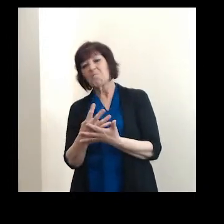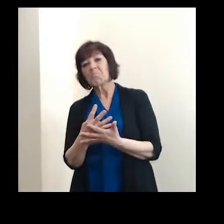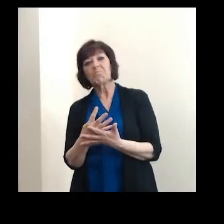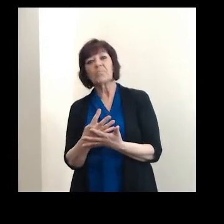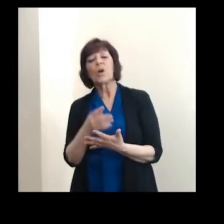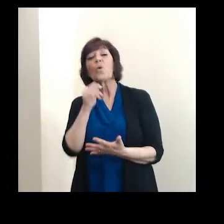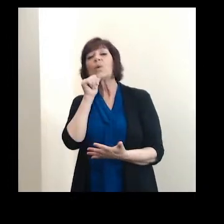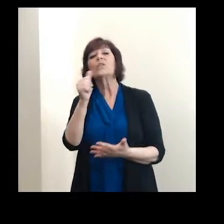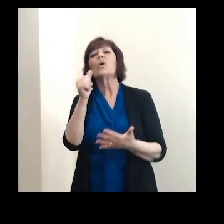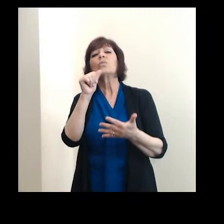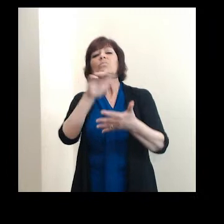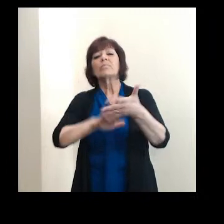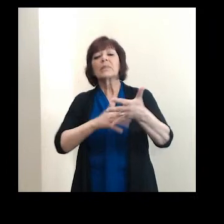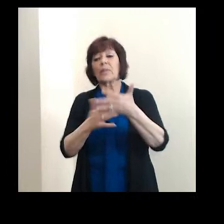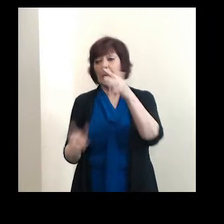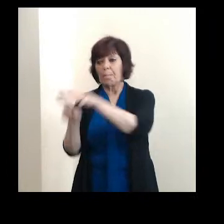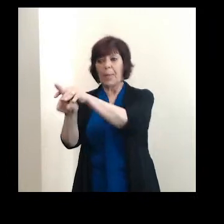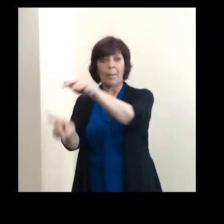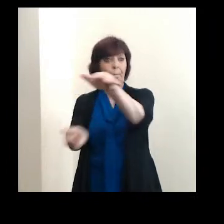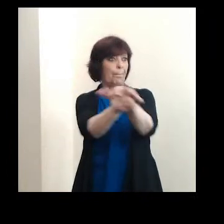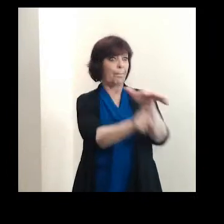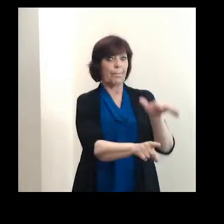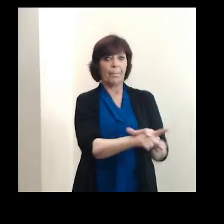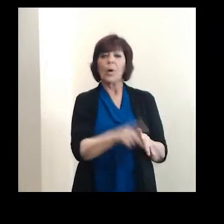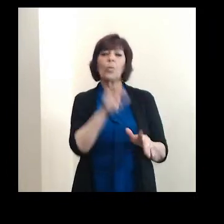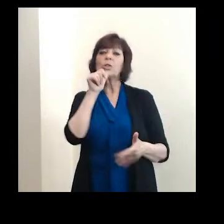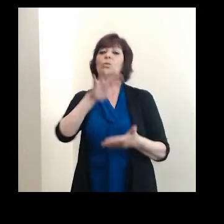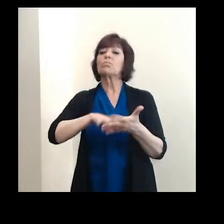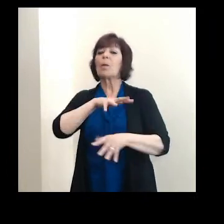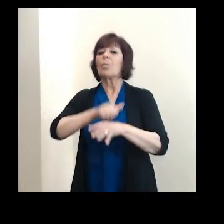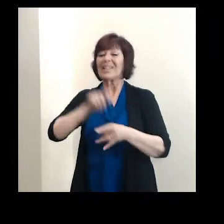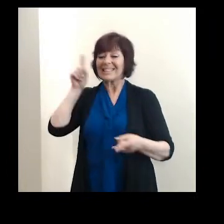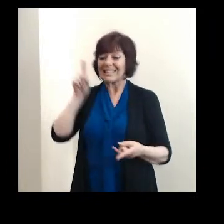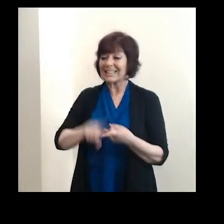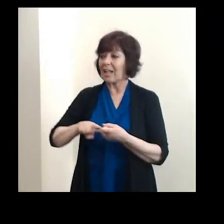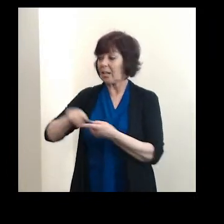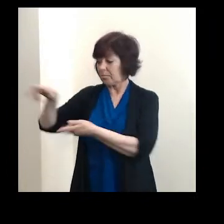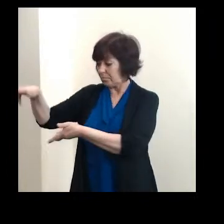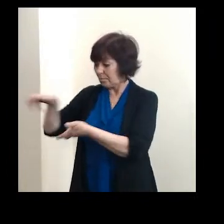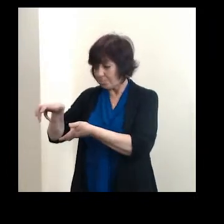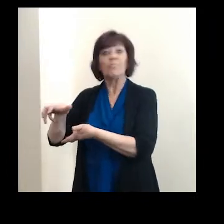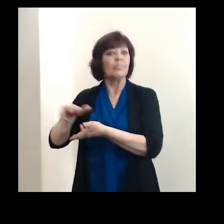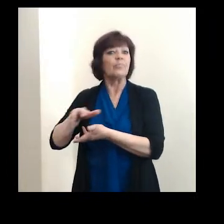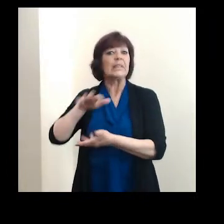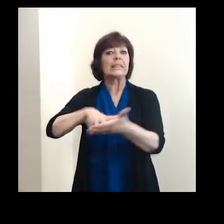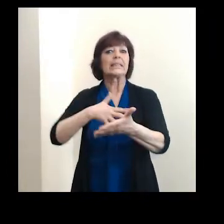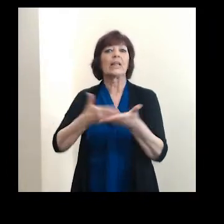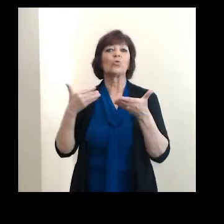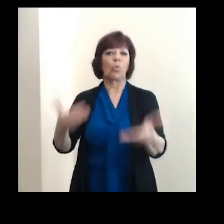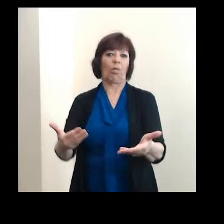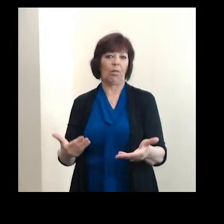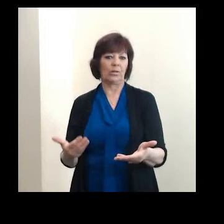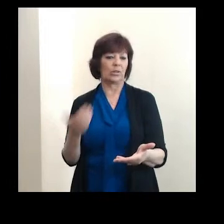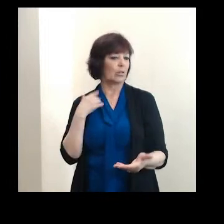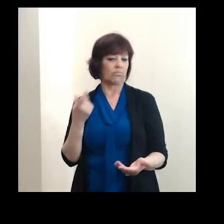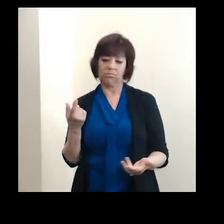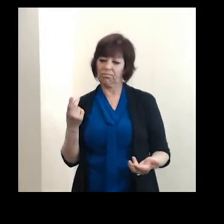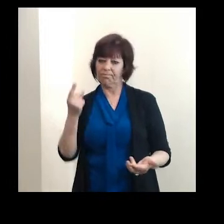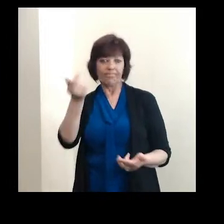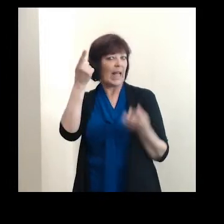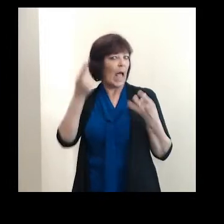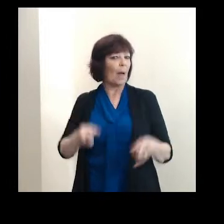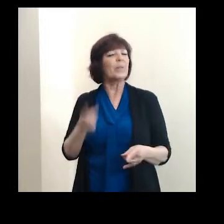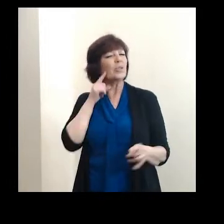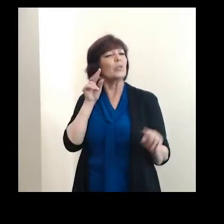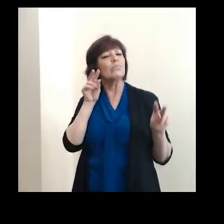not schedule pop-up clinics and most of our first dose clinics until we actually have the doses in hand. So sometimes we'll just schedule them like that.